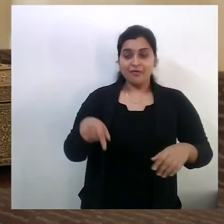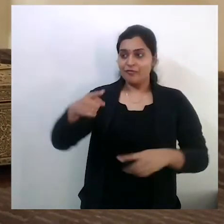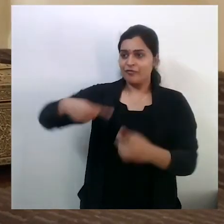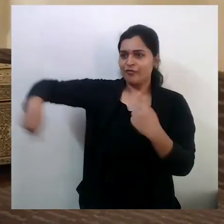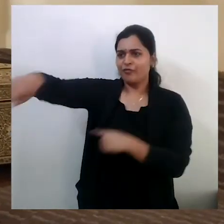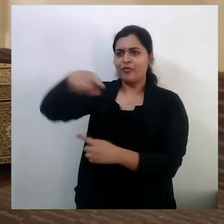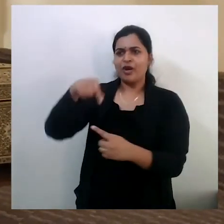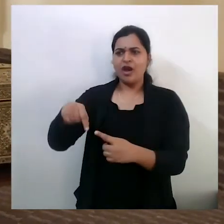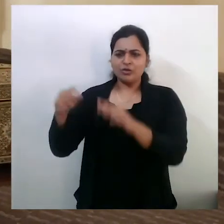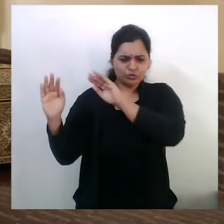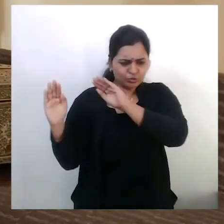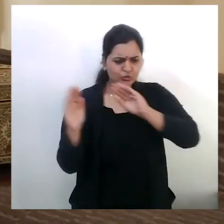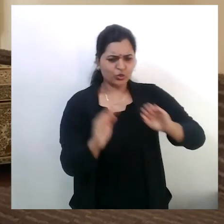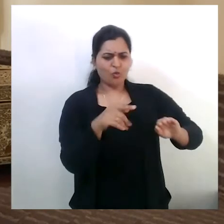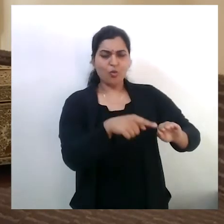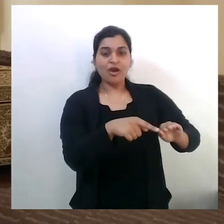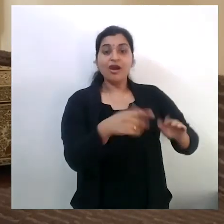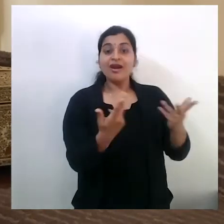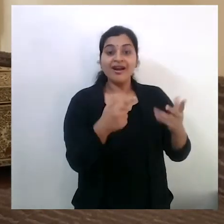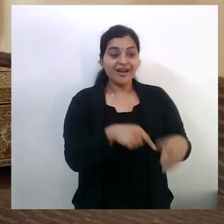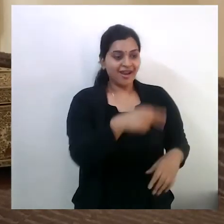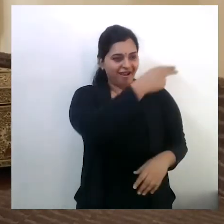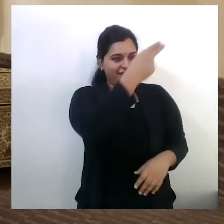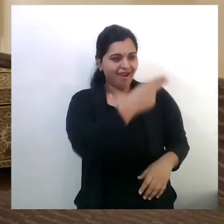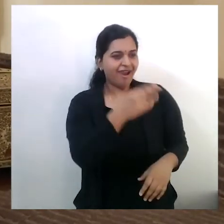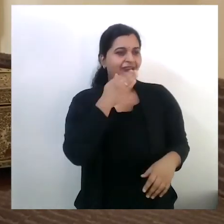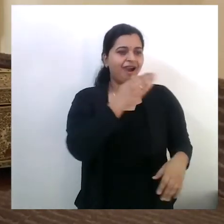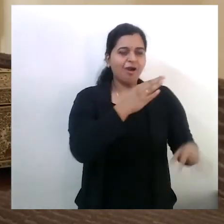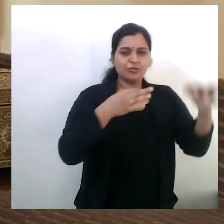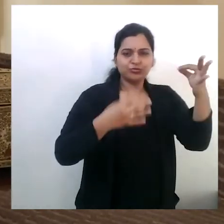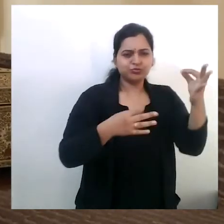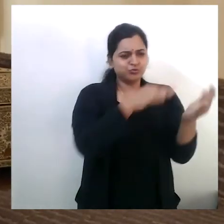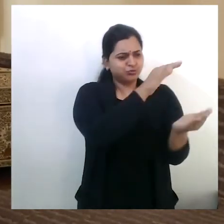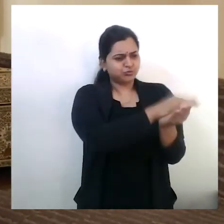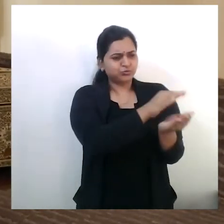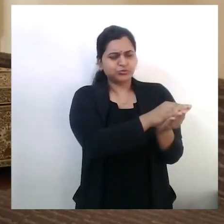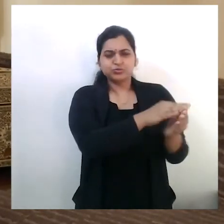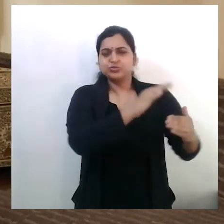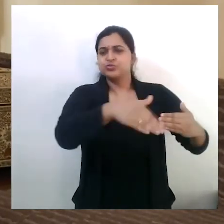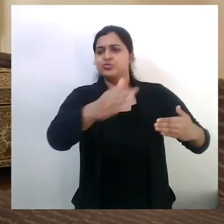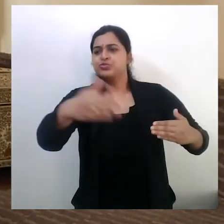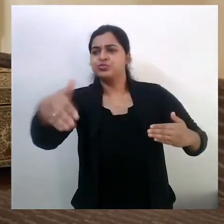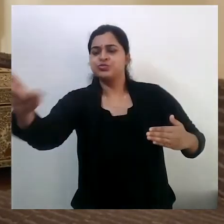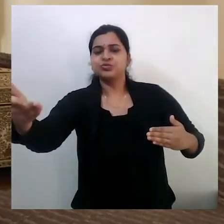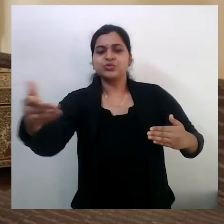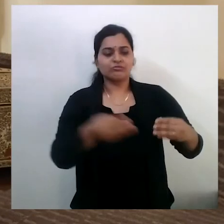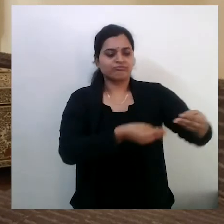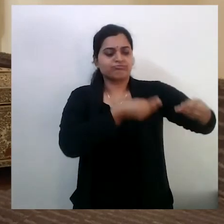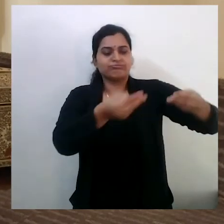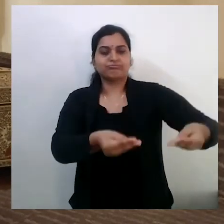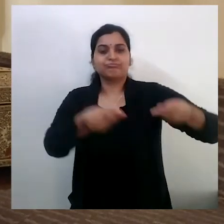committed to ensuring that our art gets preserved and also transferred to the next